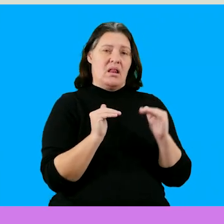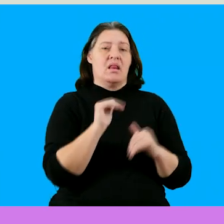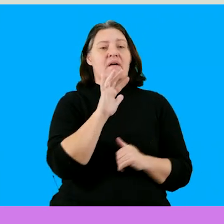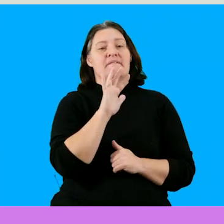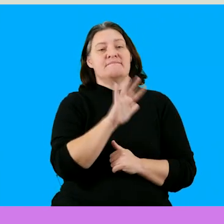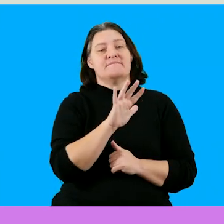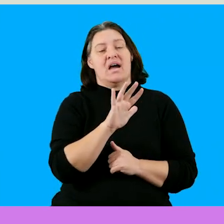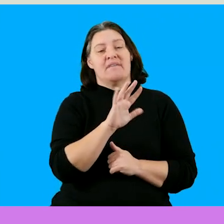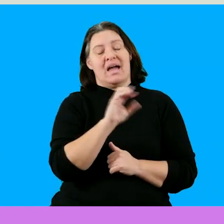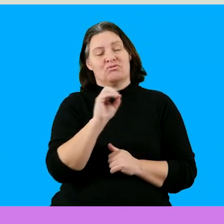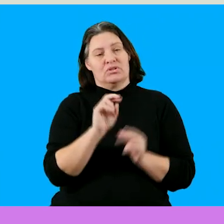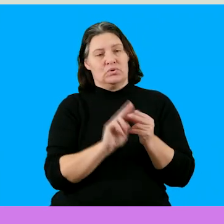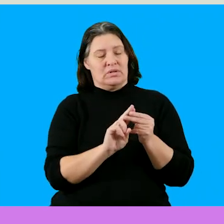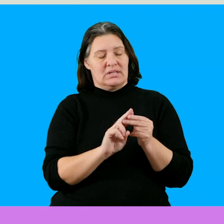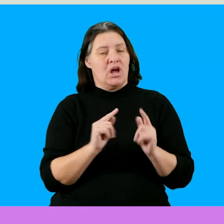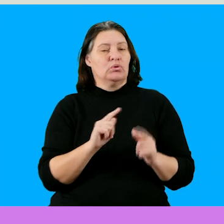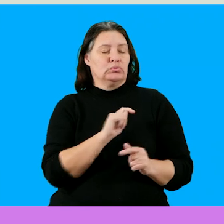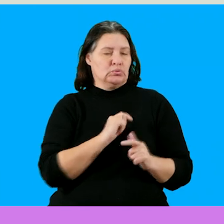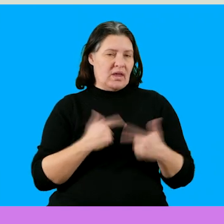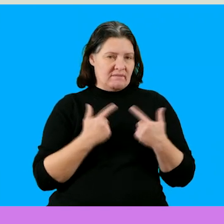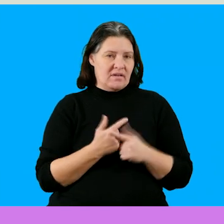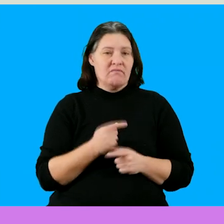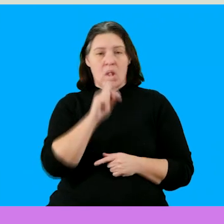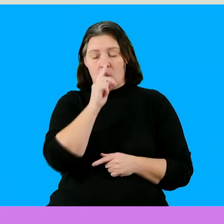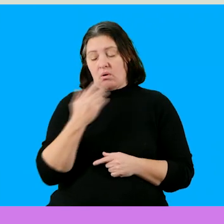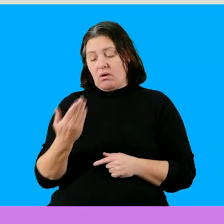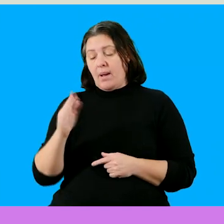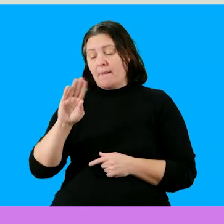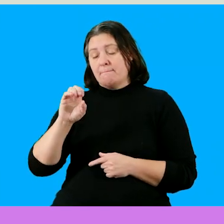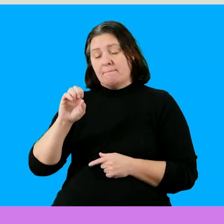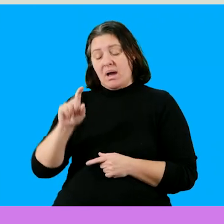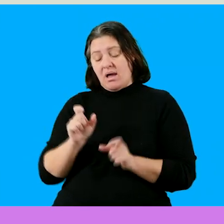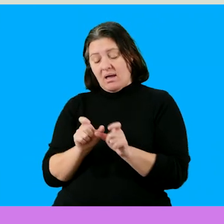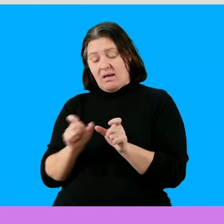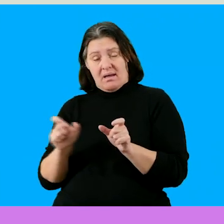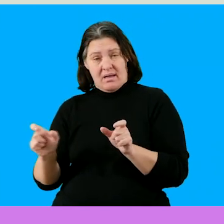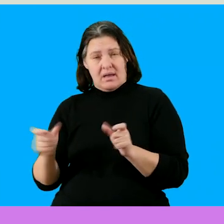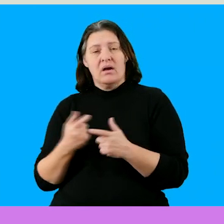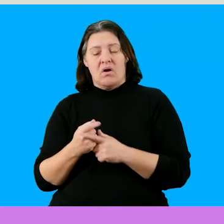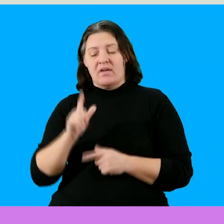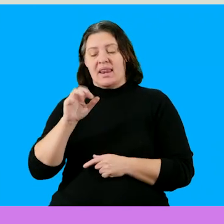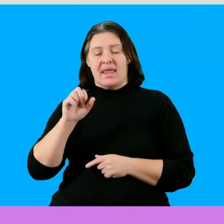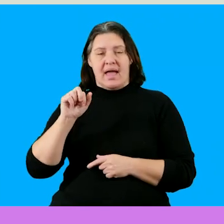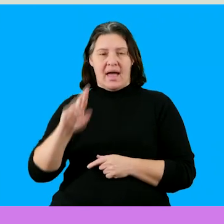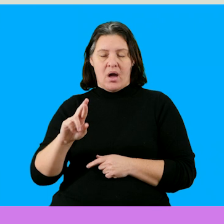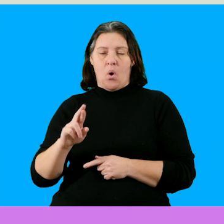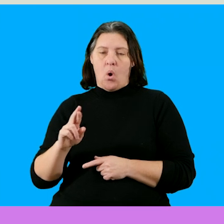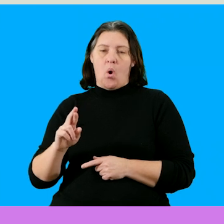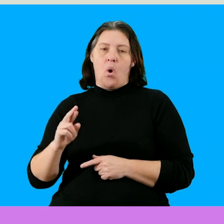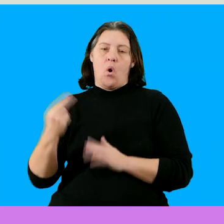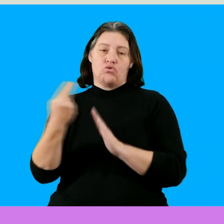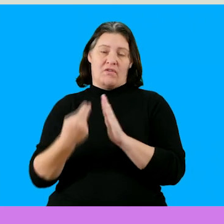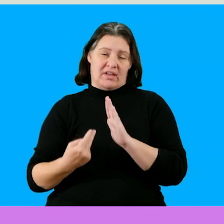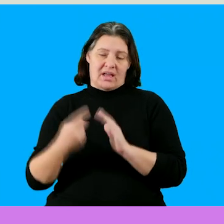to 500 units in real life. When we look at the bar scale on the other hand, bar scale is also known as a linear or graphic